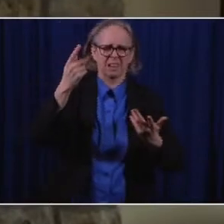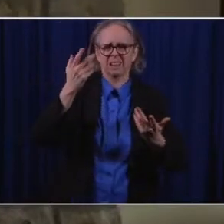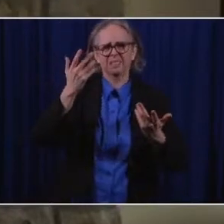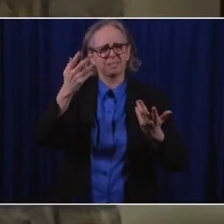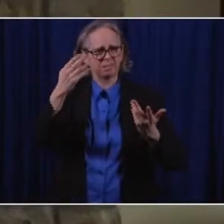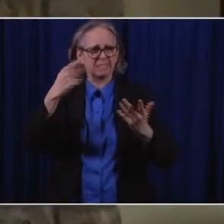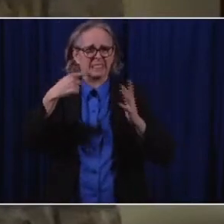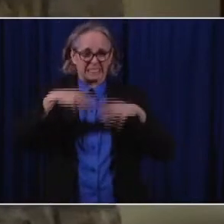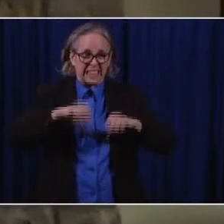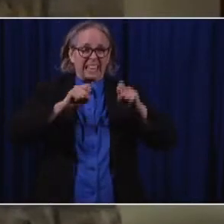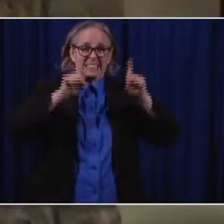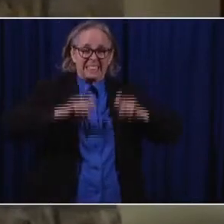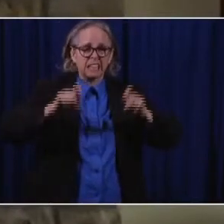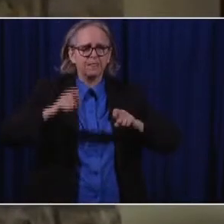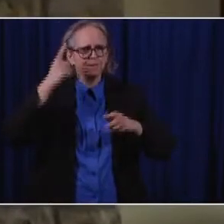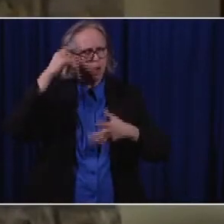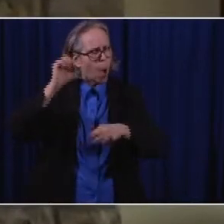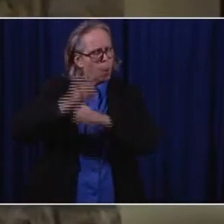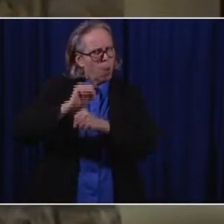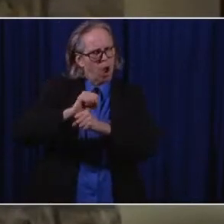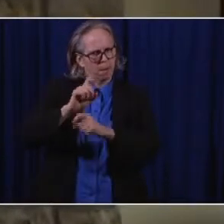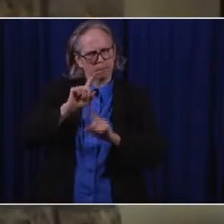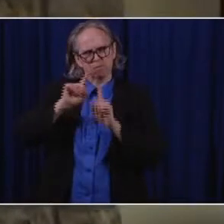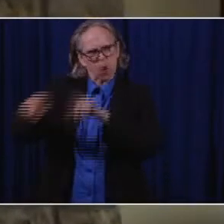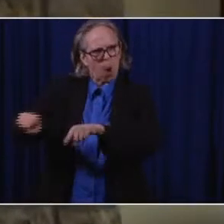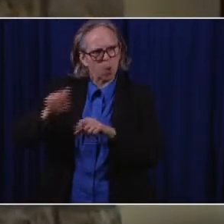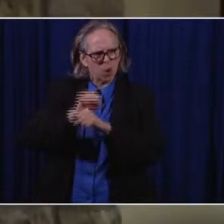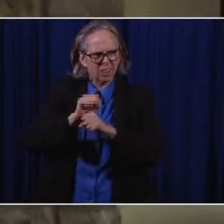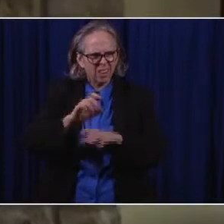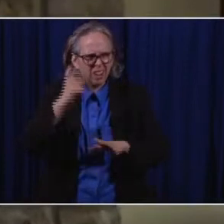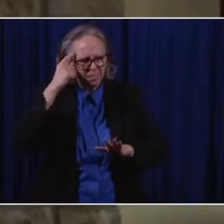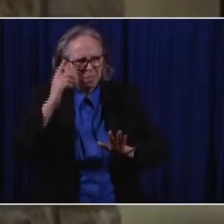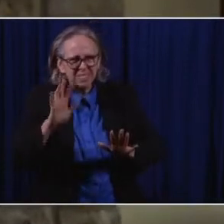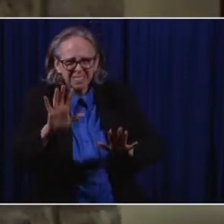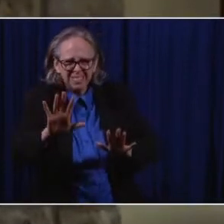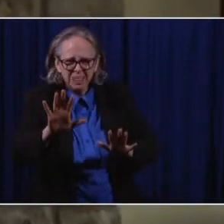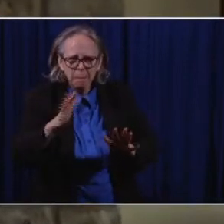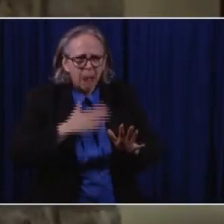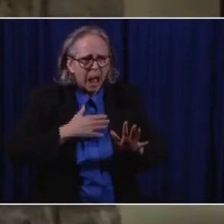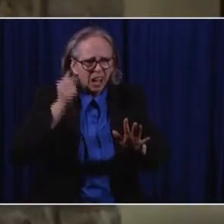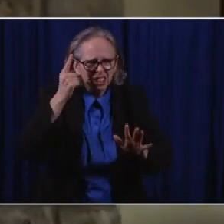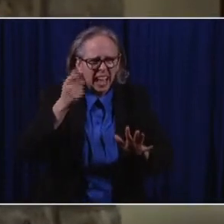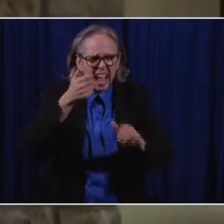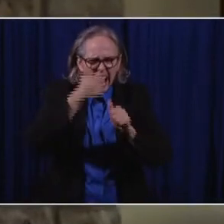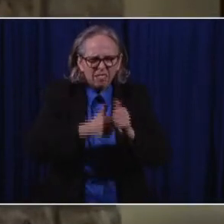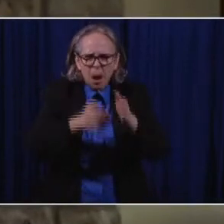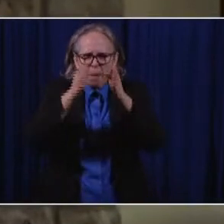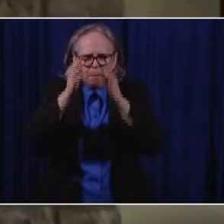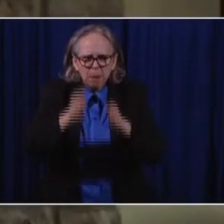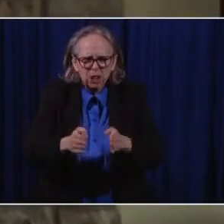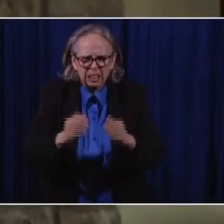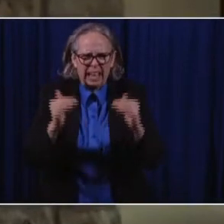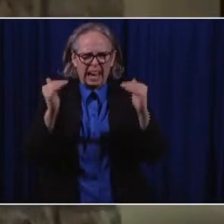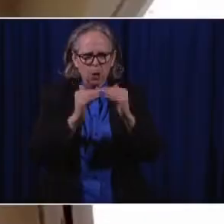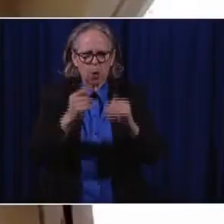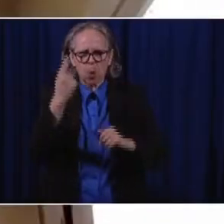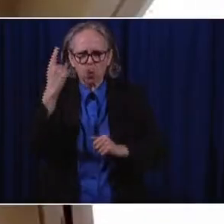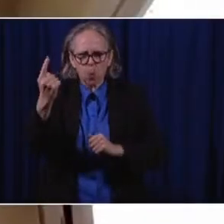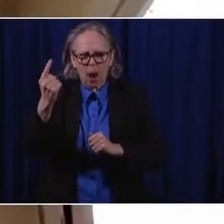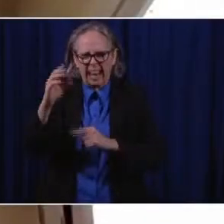My understanding, what I've been told is that everybody is a case. So, but Bruce, you can. That's correct. Yes.